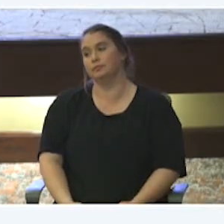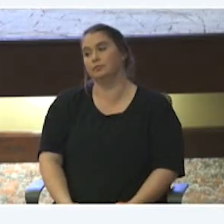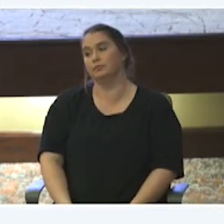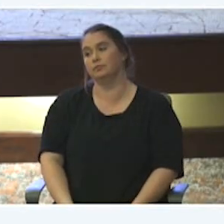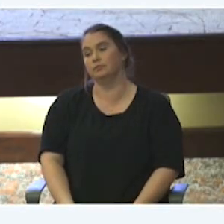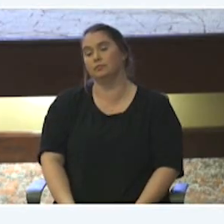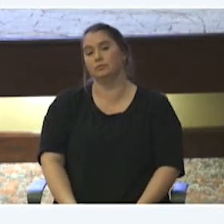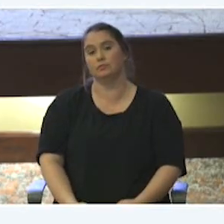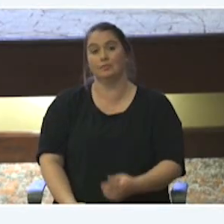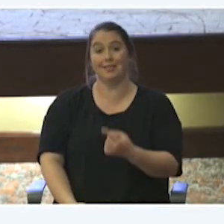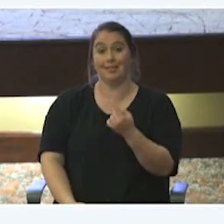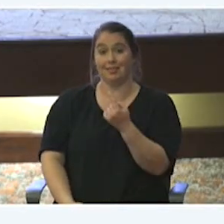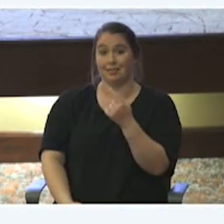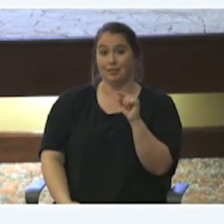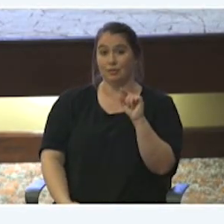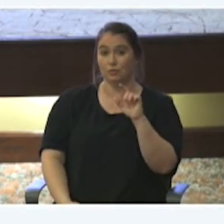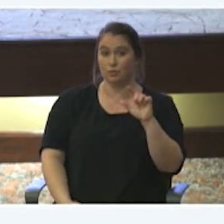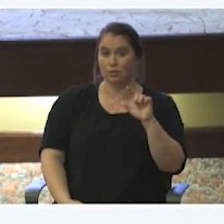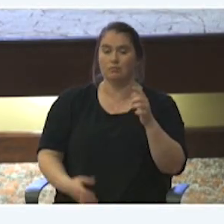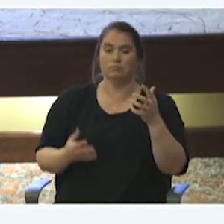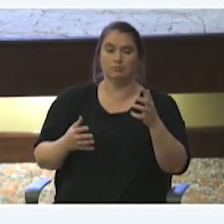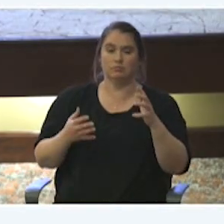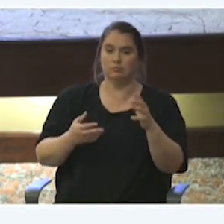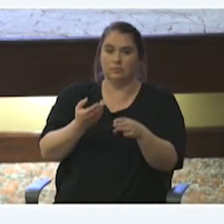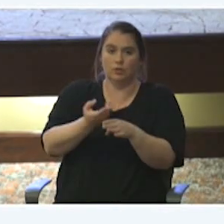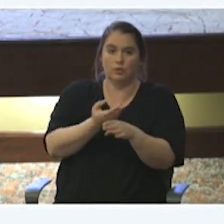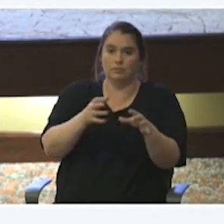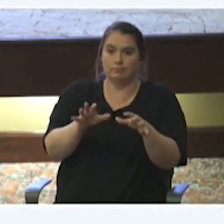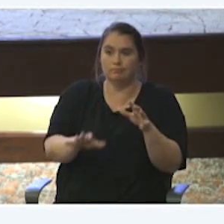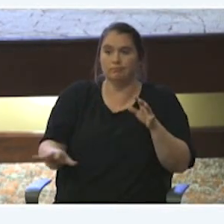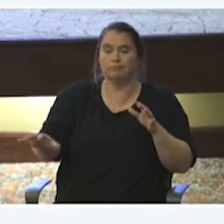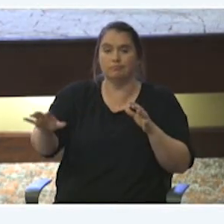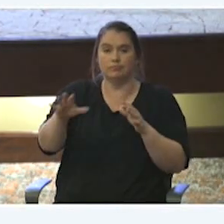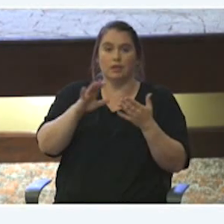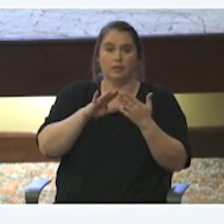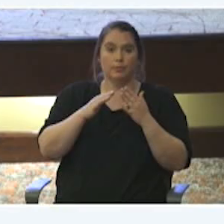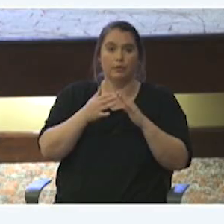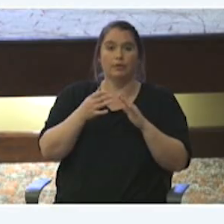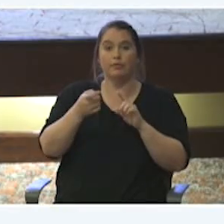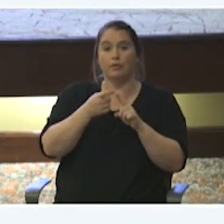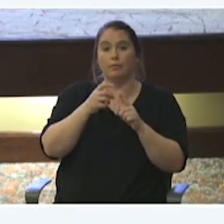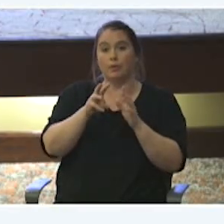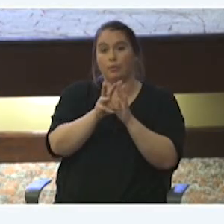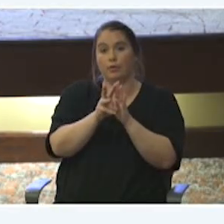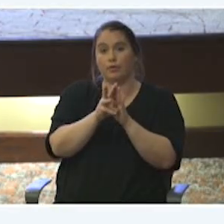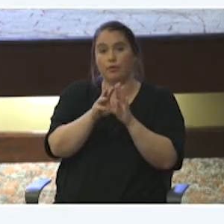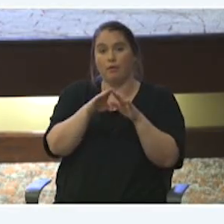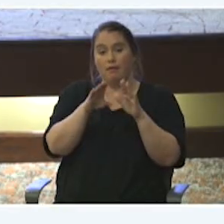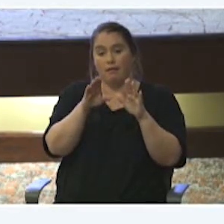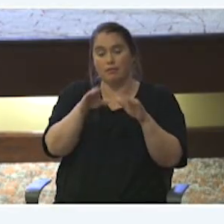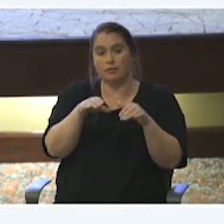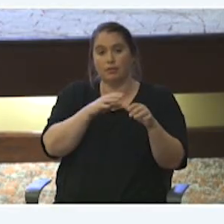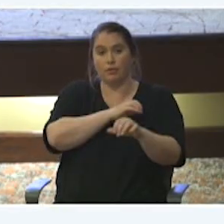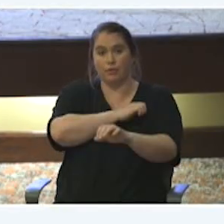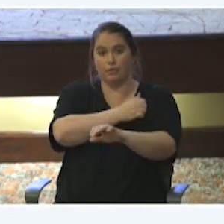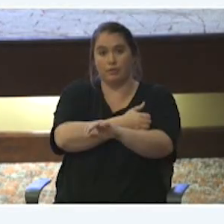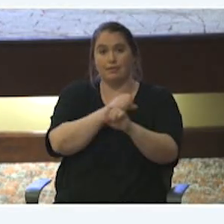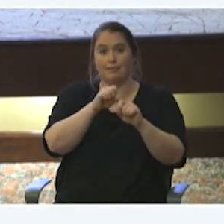Now, this tool, which is already being used in our community by the Waco Housing Authority, can assist